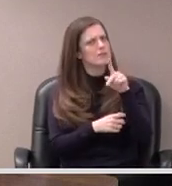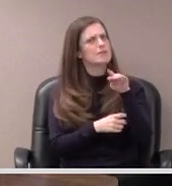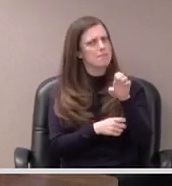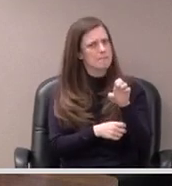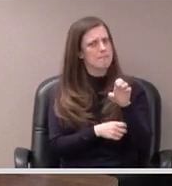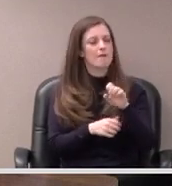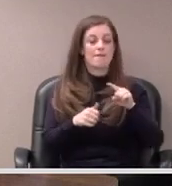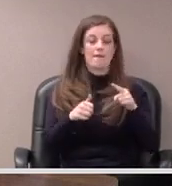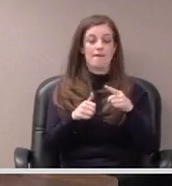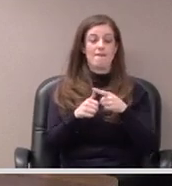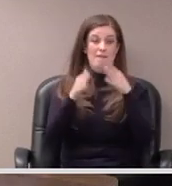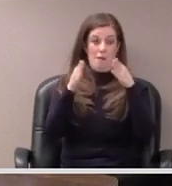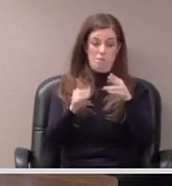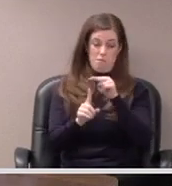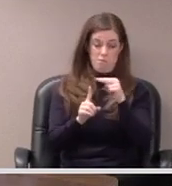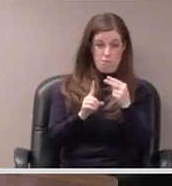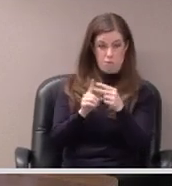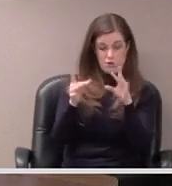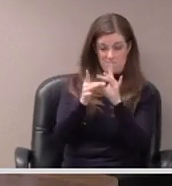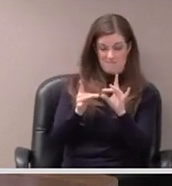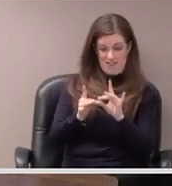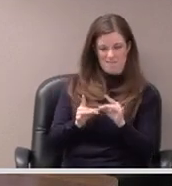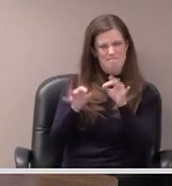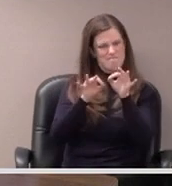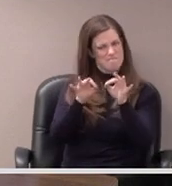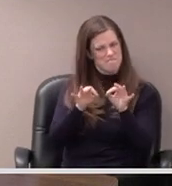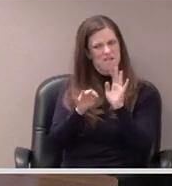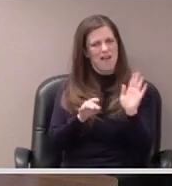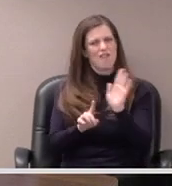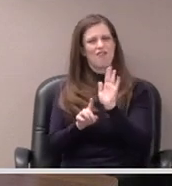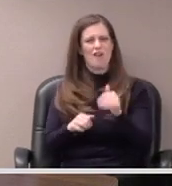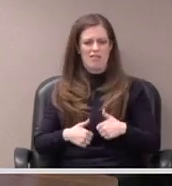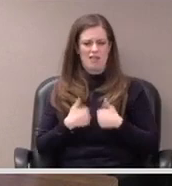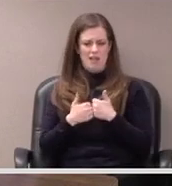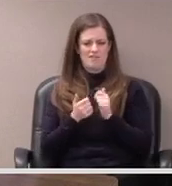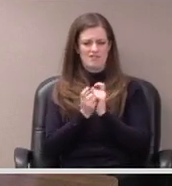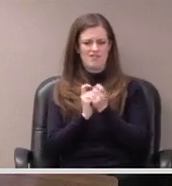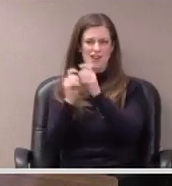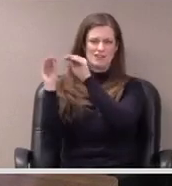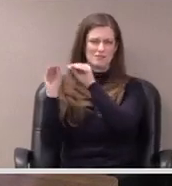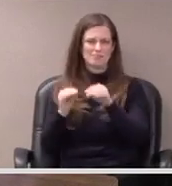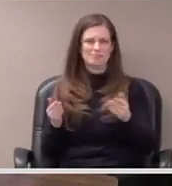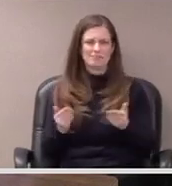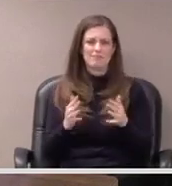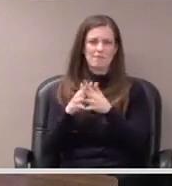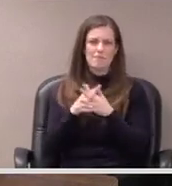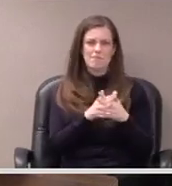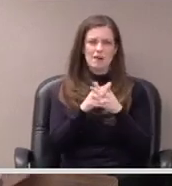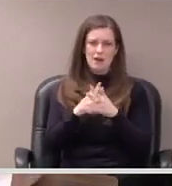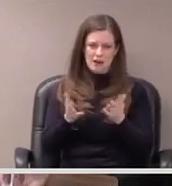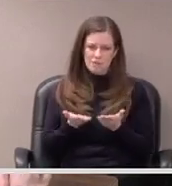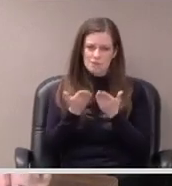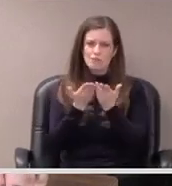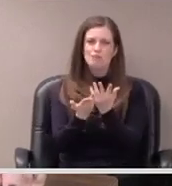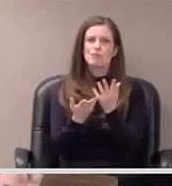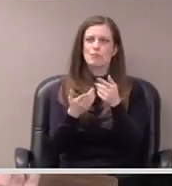are first-person narratives as to how their lives have changed since coming to America and how they will contribute to their